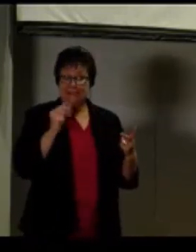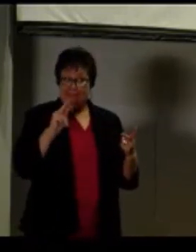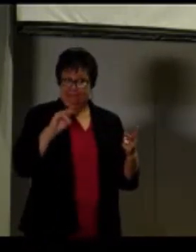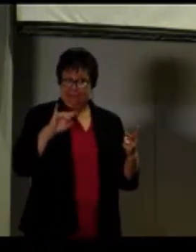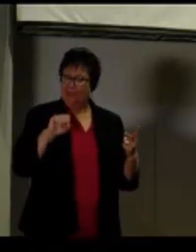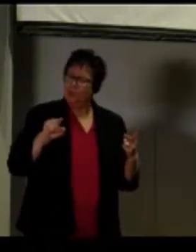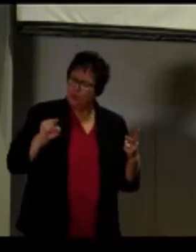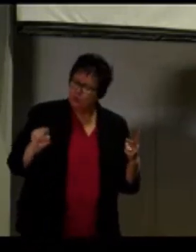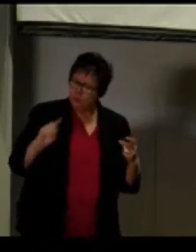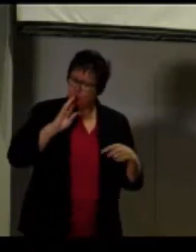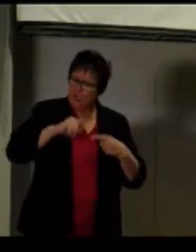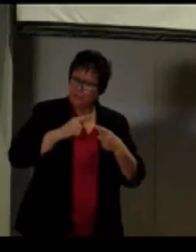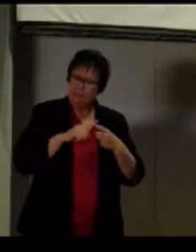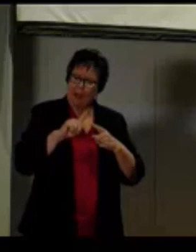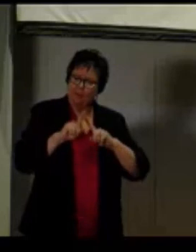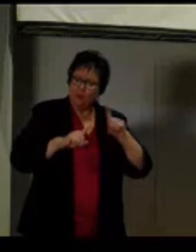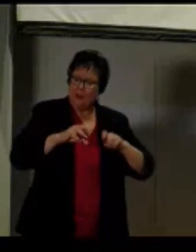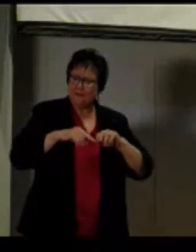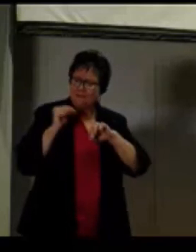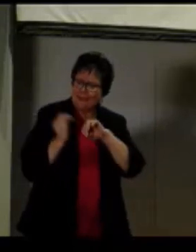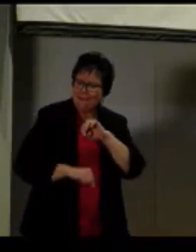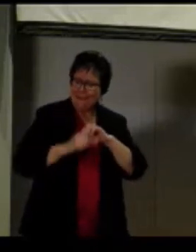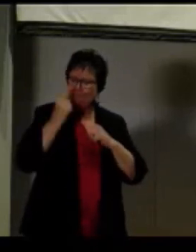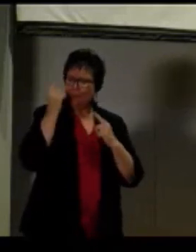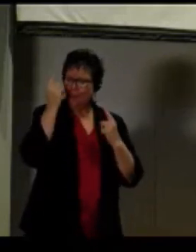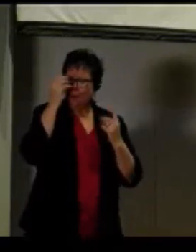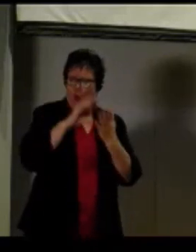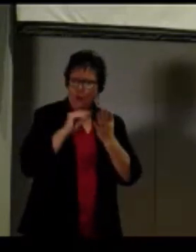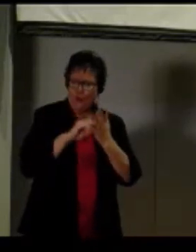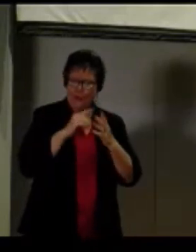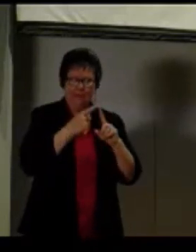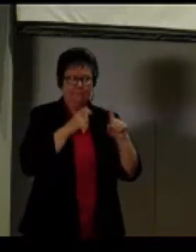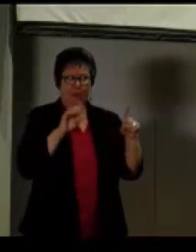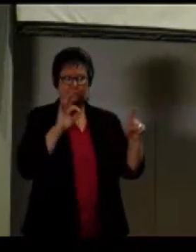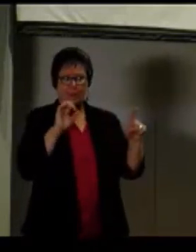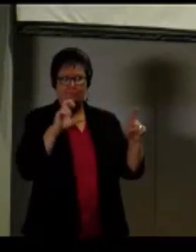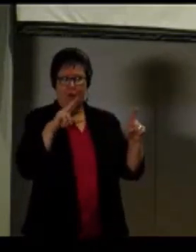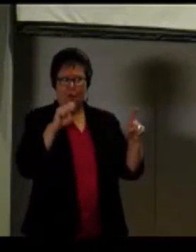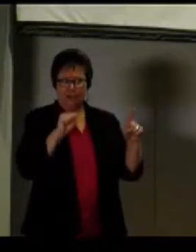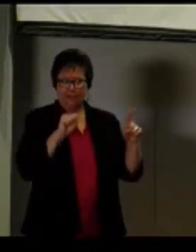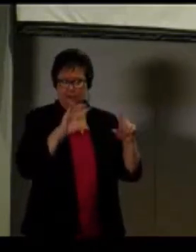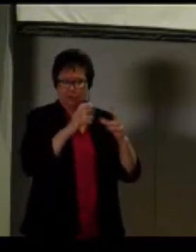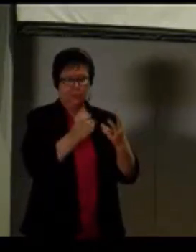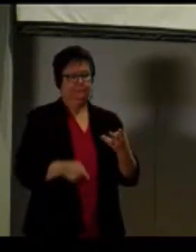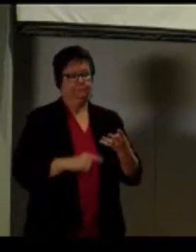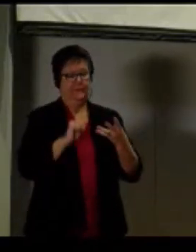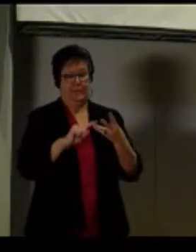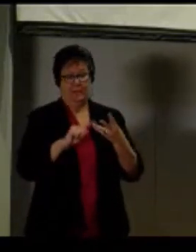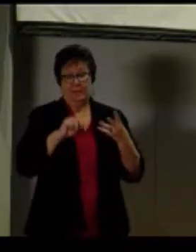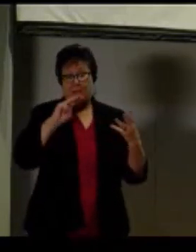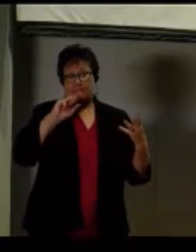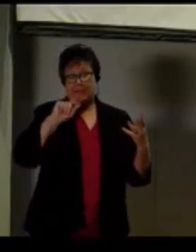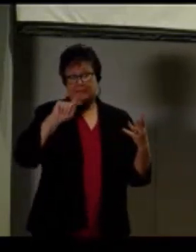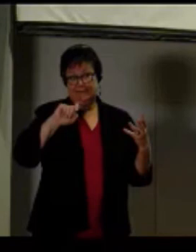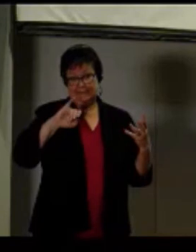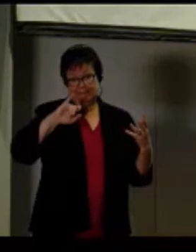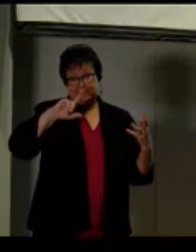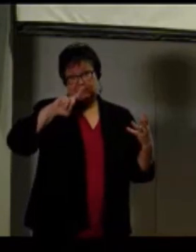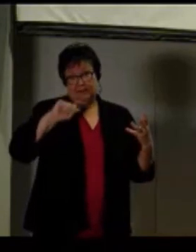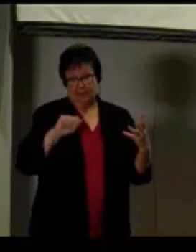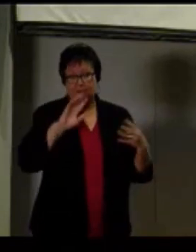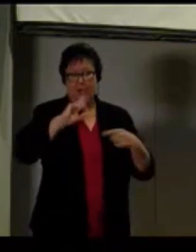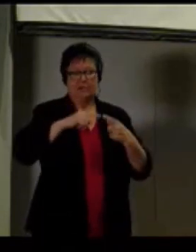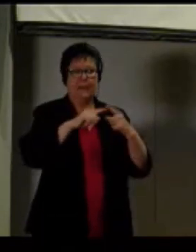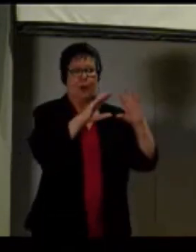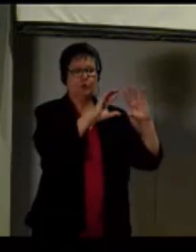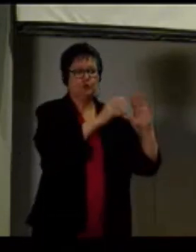questions and the deep learning that you got when you talked to the focus groups. And then Matilda talked about the groupings